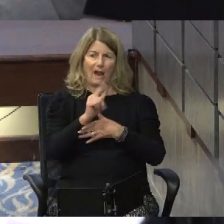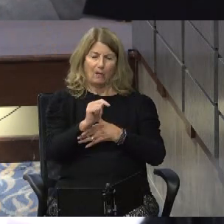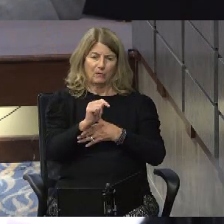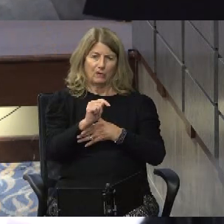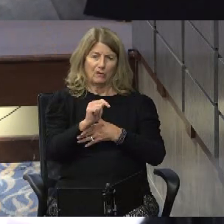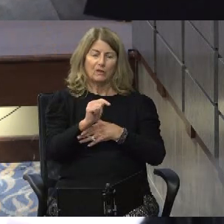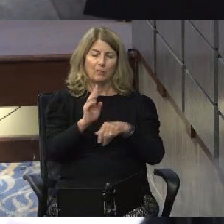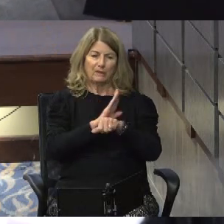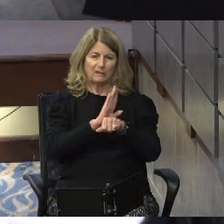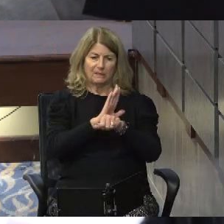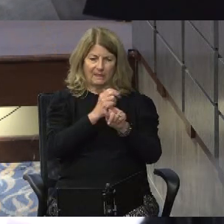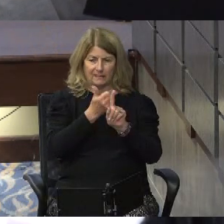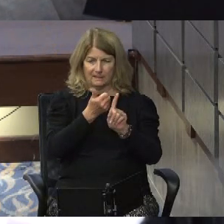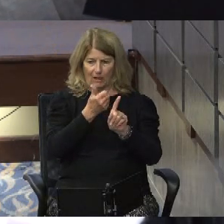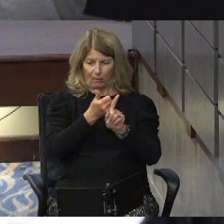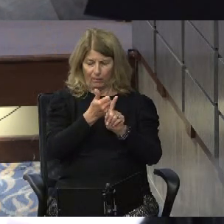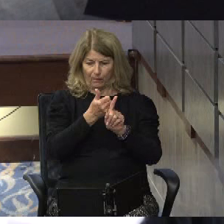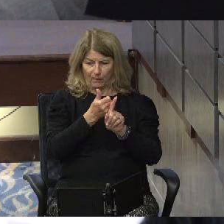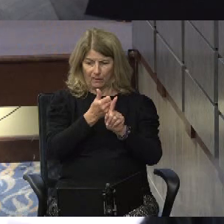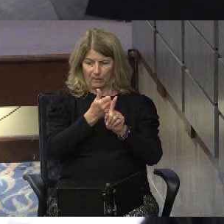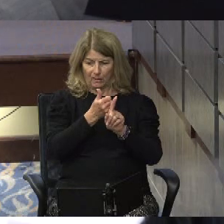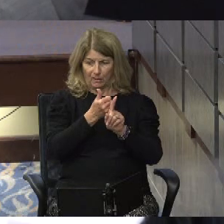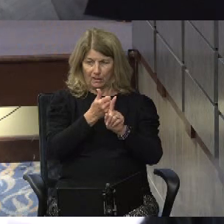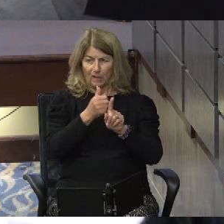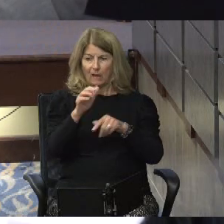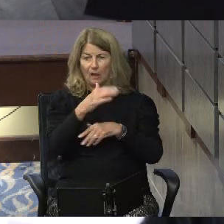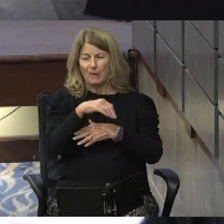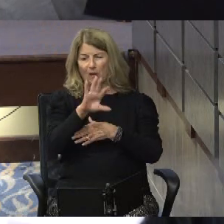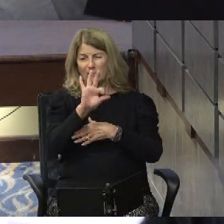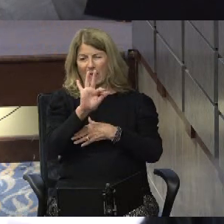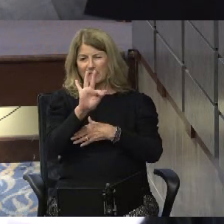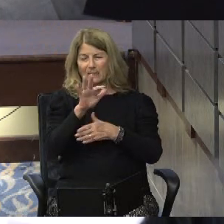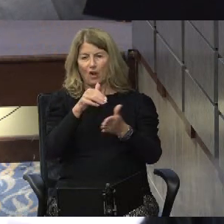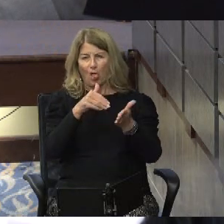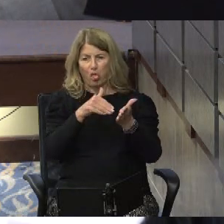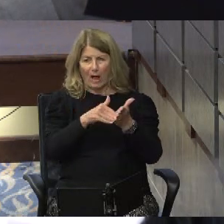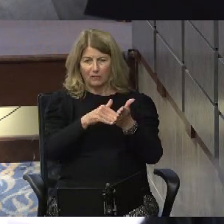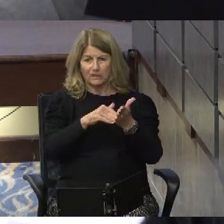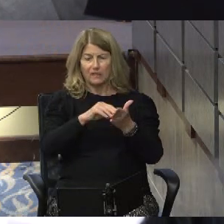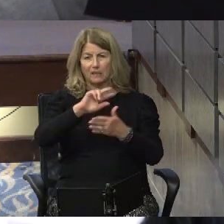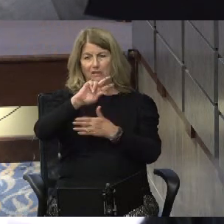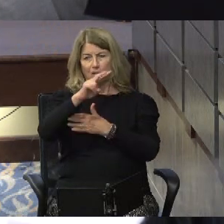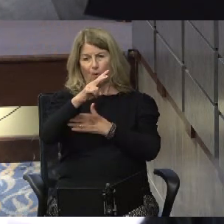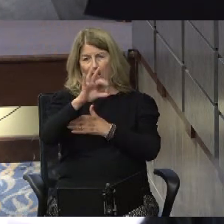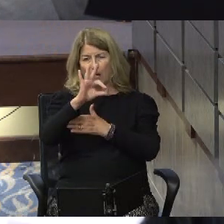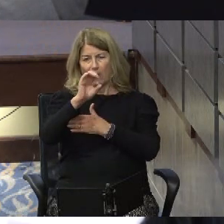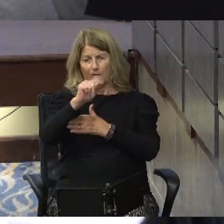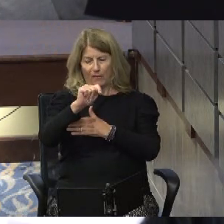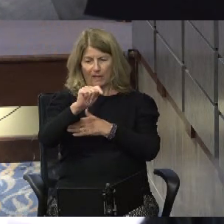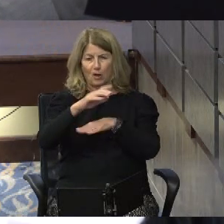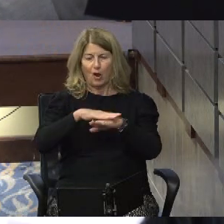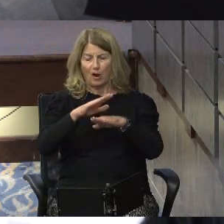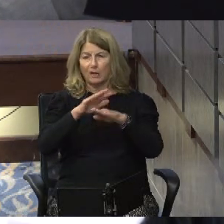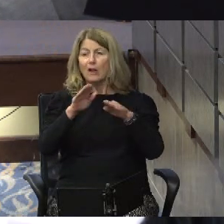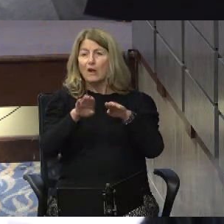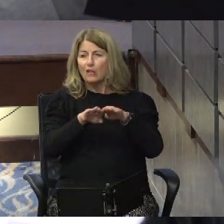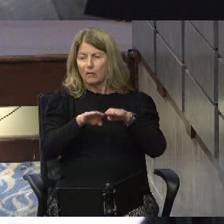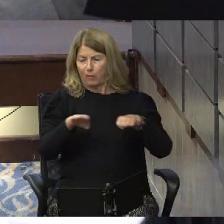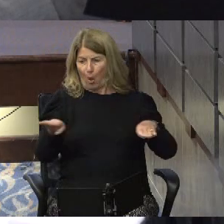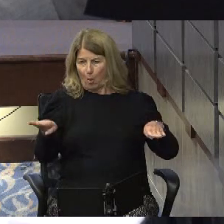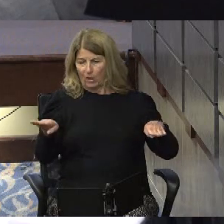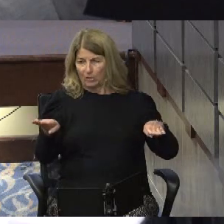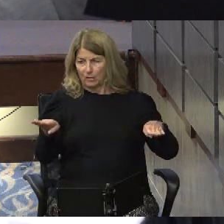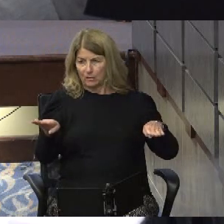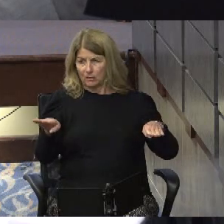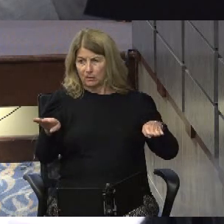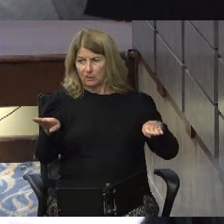Mayor. About 19,000 square feet or so of Yeah. leasable space on the ground floor is what we're looking yeah, if at. you let me measure out to the outer face